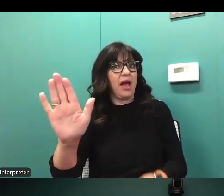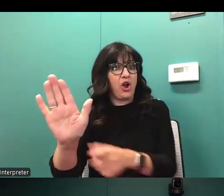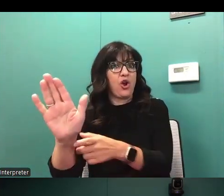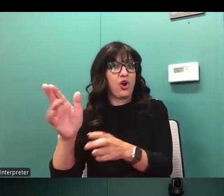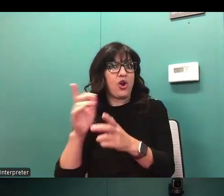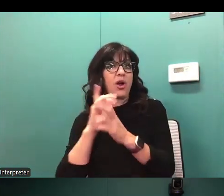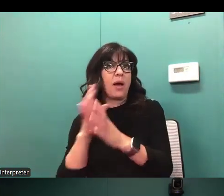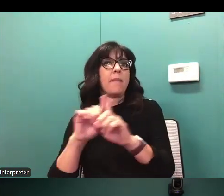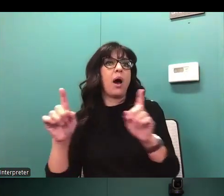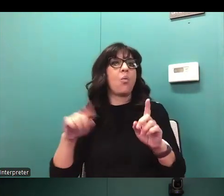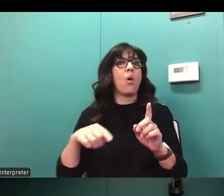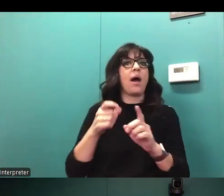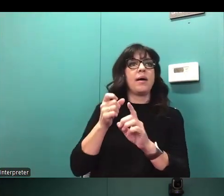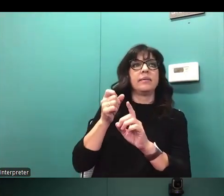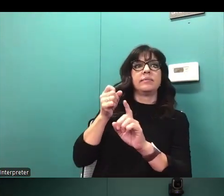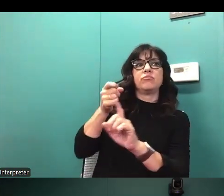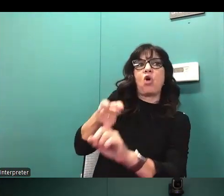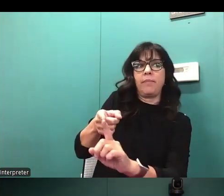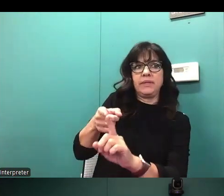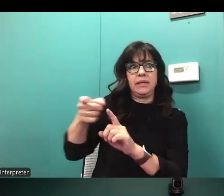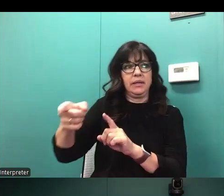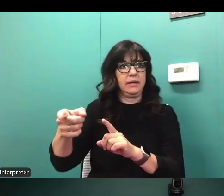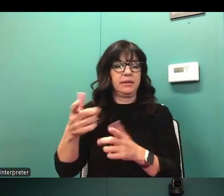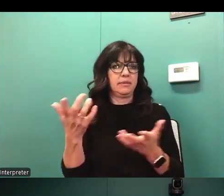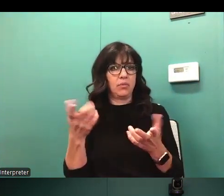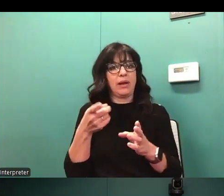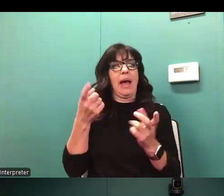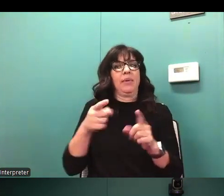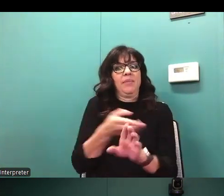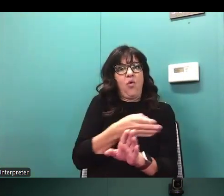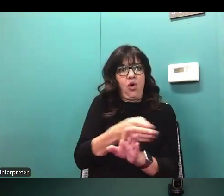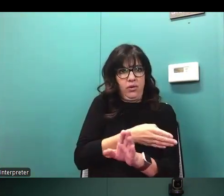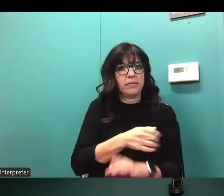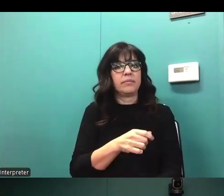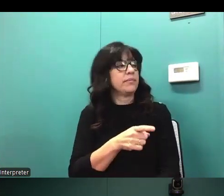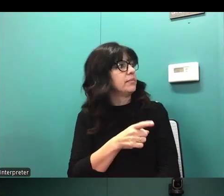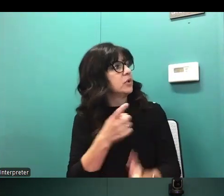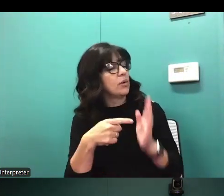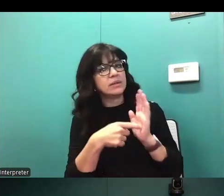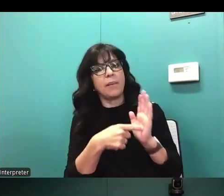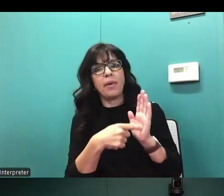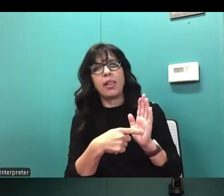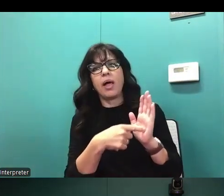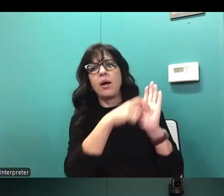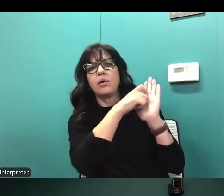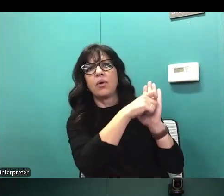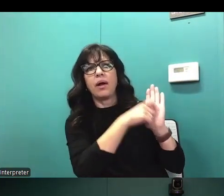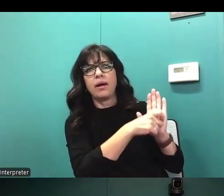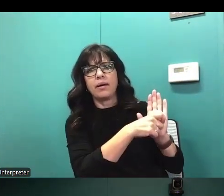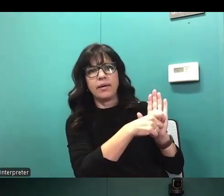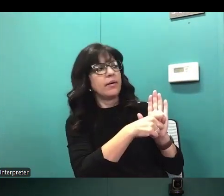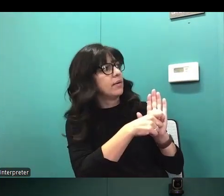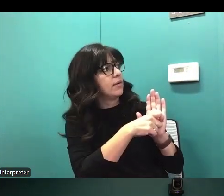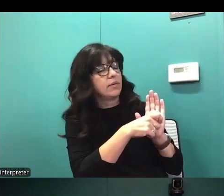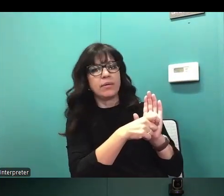what prompted that utterance. So I like to, here's just an example. I would write down when I was in the preschool